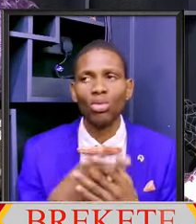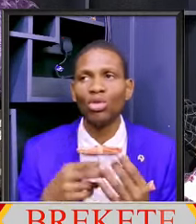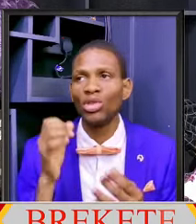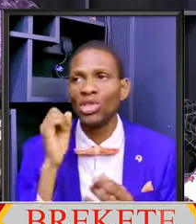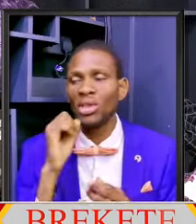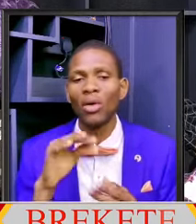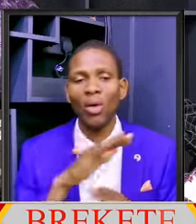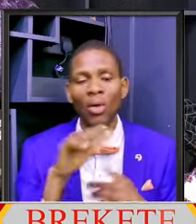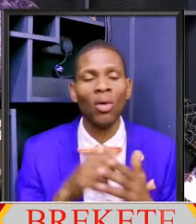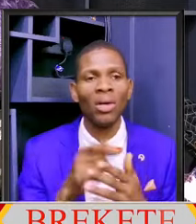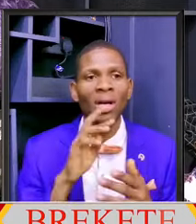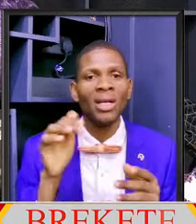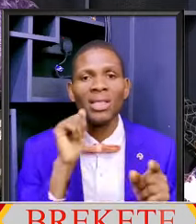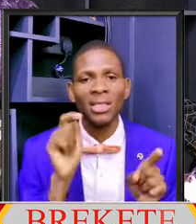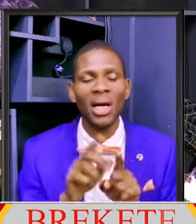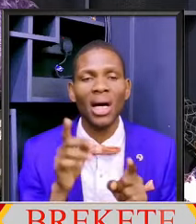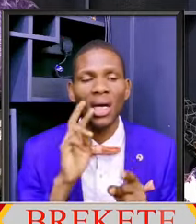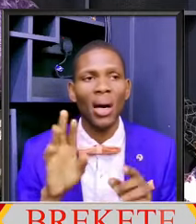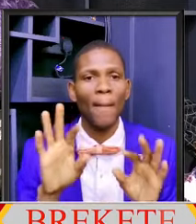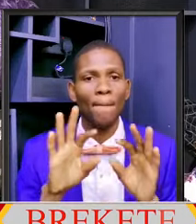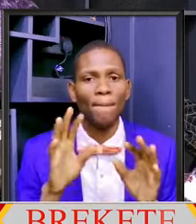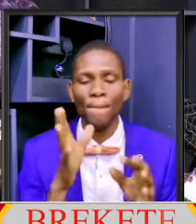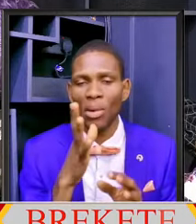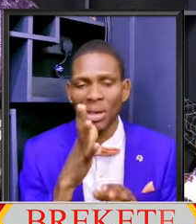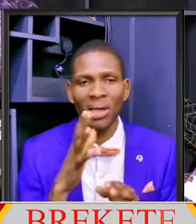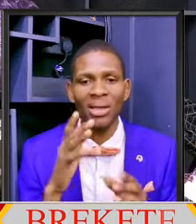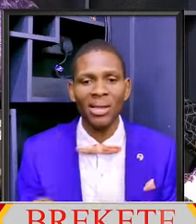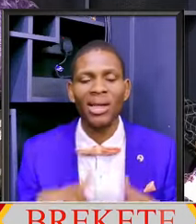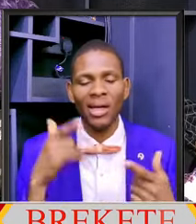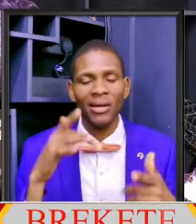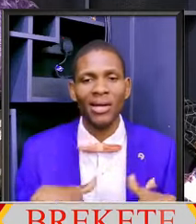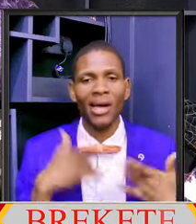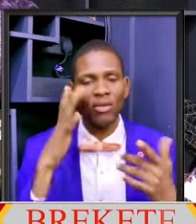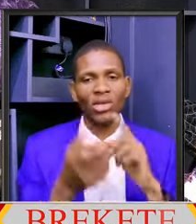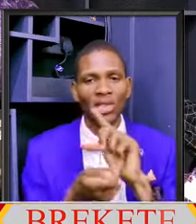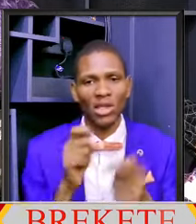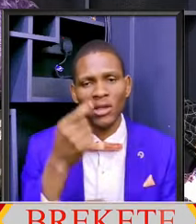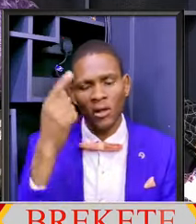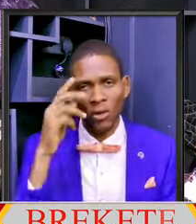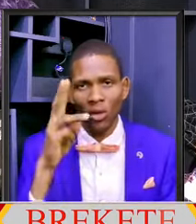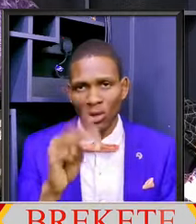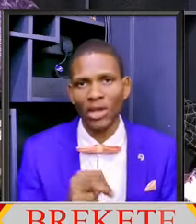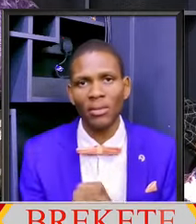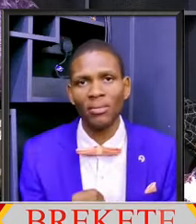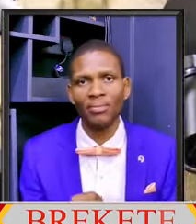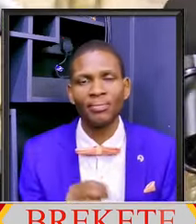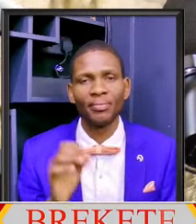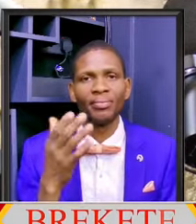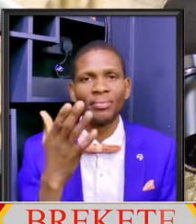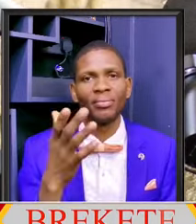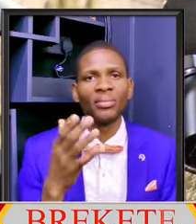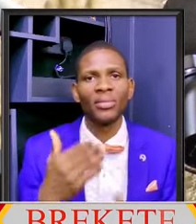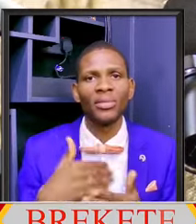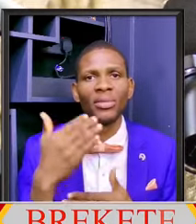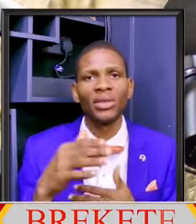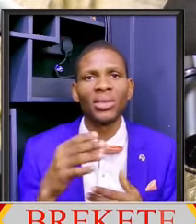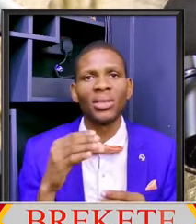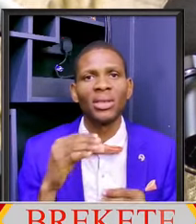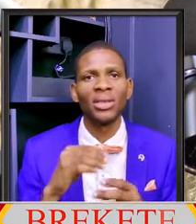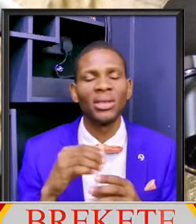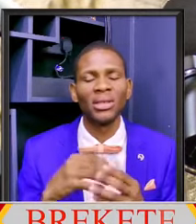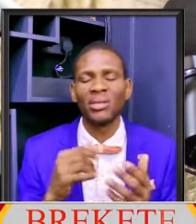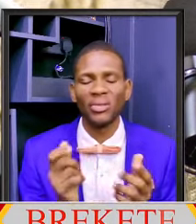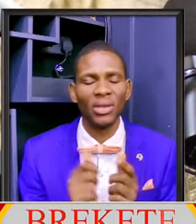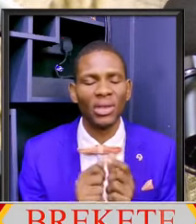sisters, their mother, life will change for them by the grace of God. Yes, sir. Sir,